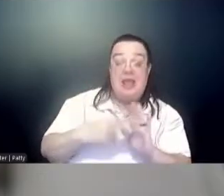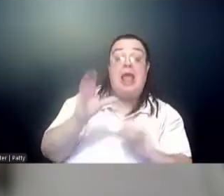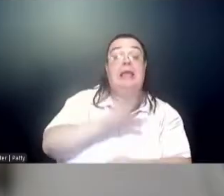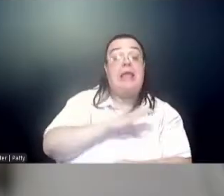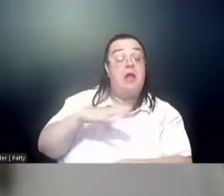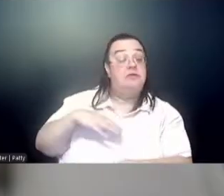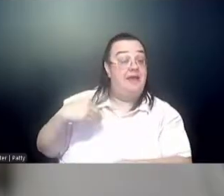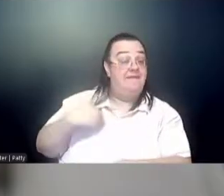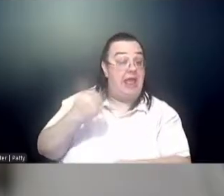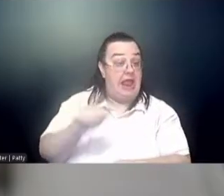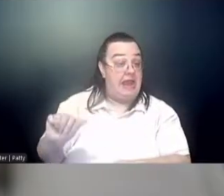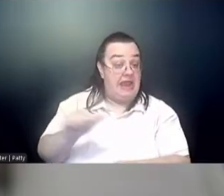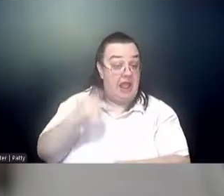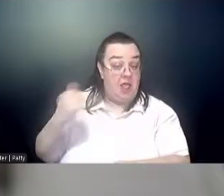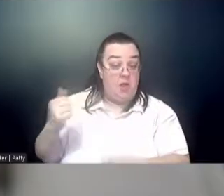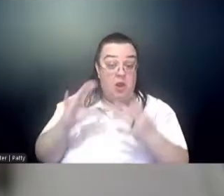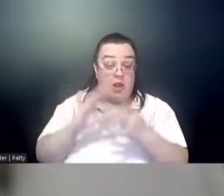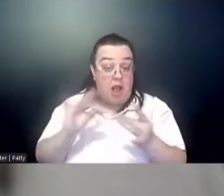we